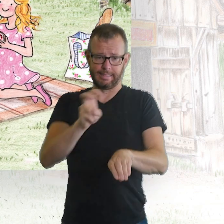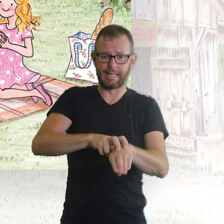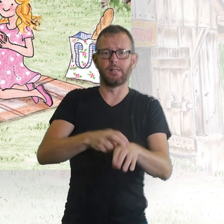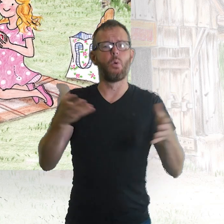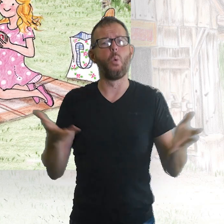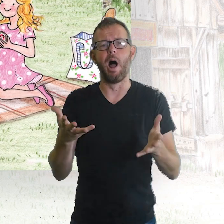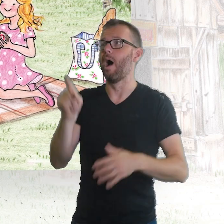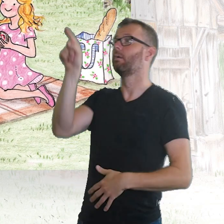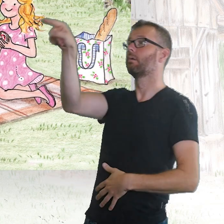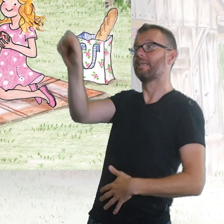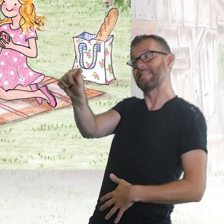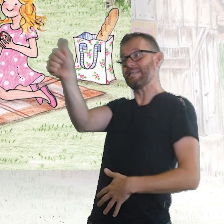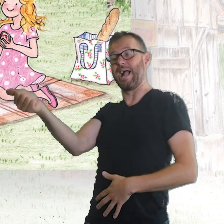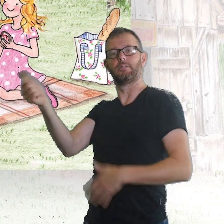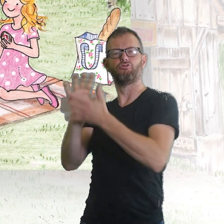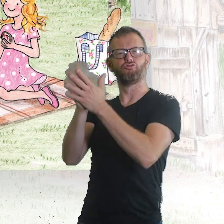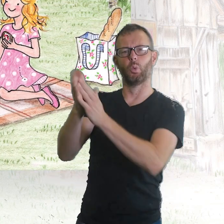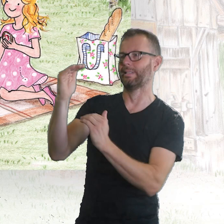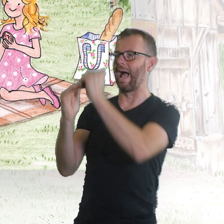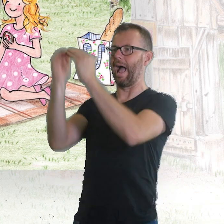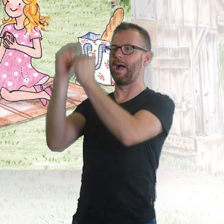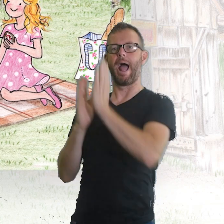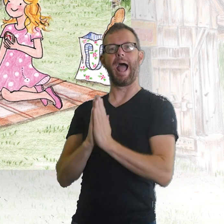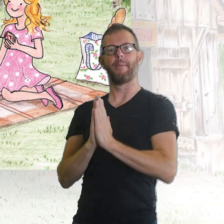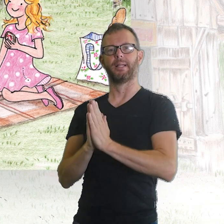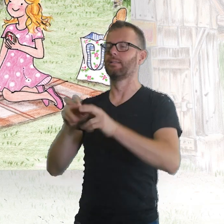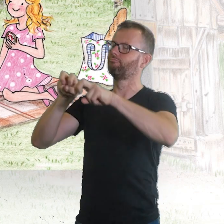They sat next to the ruins of the abbey.